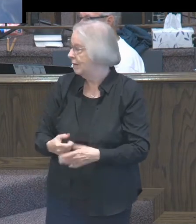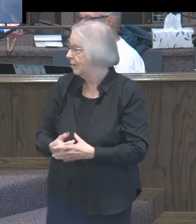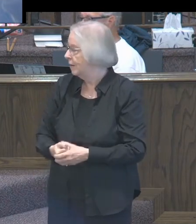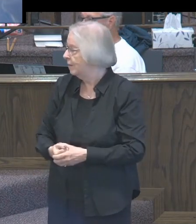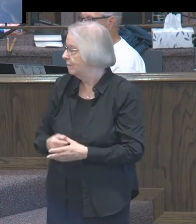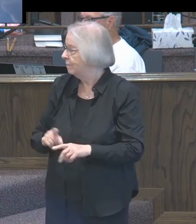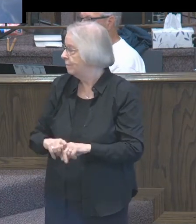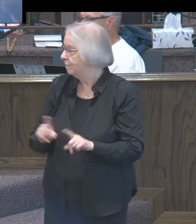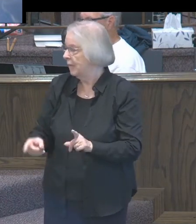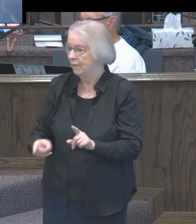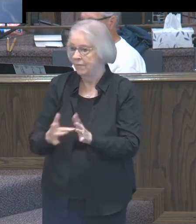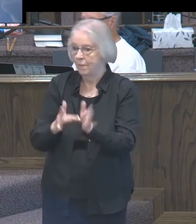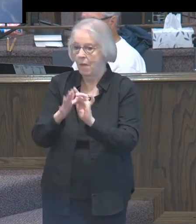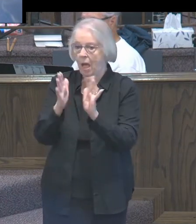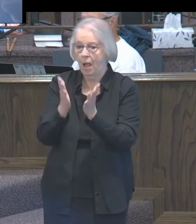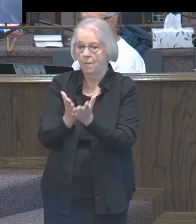therefore,